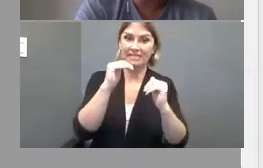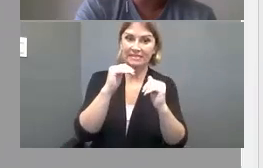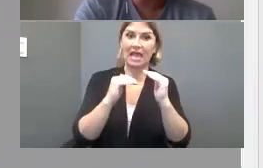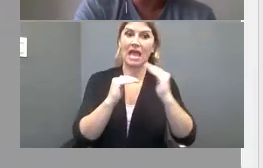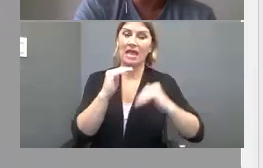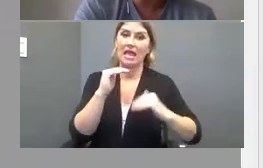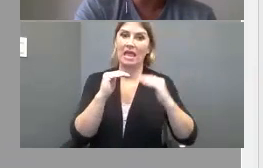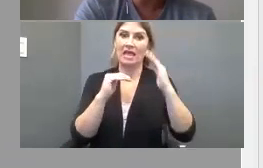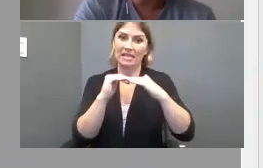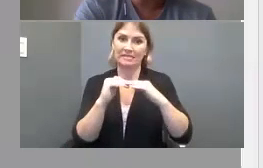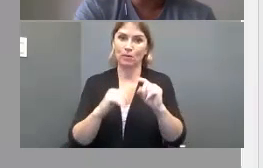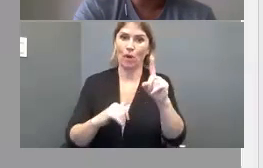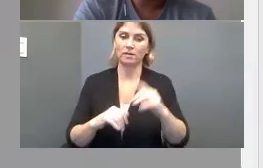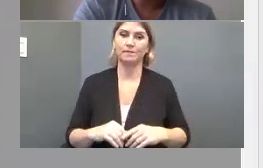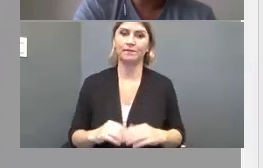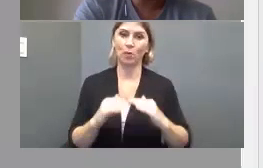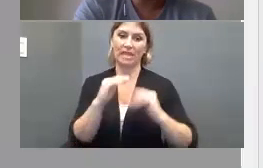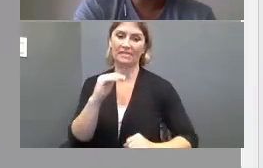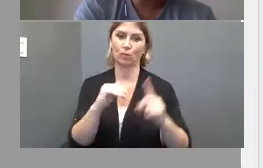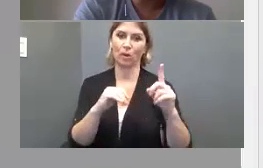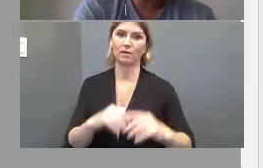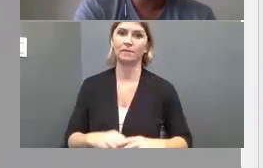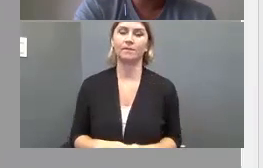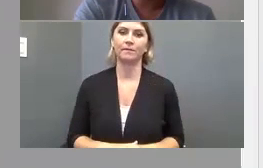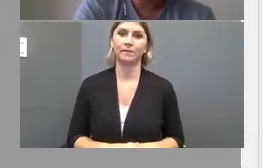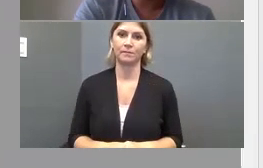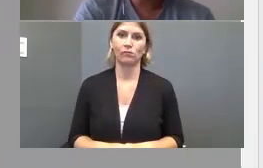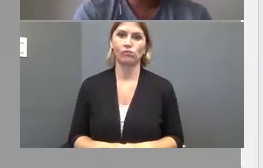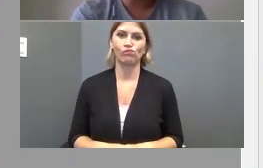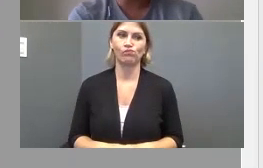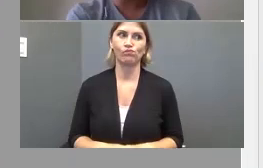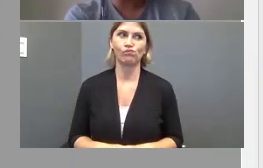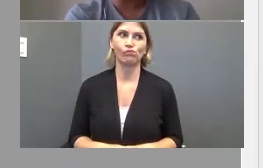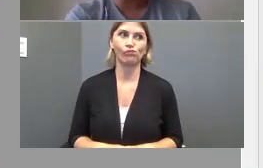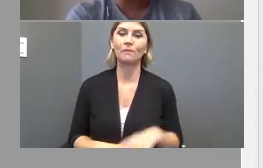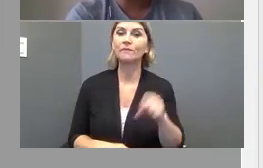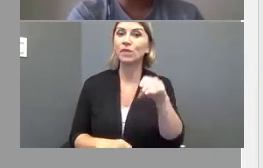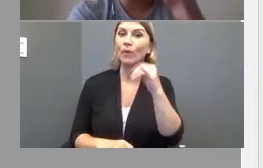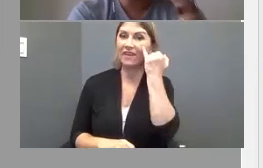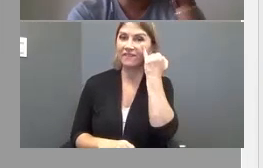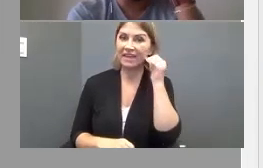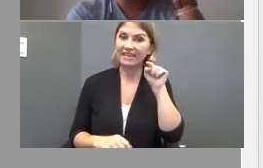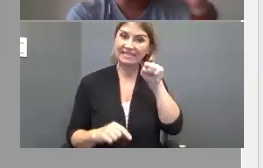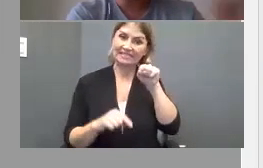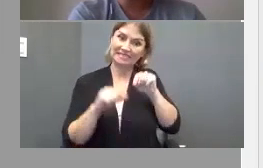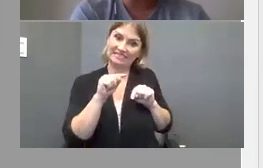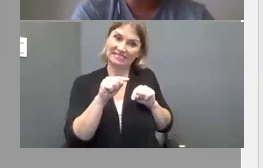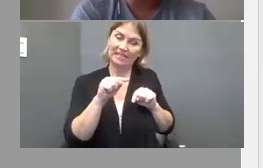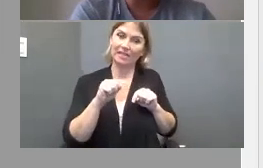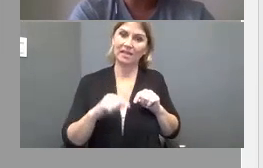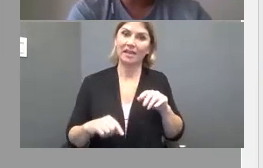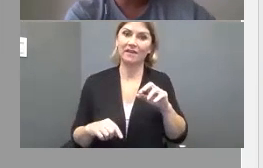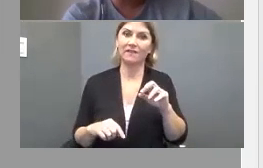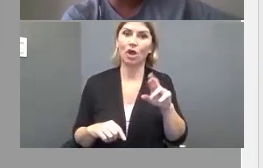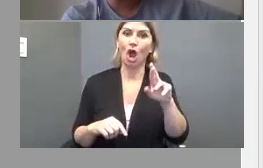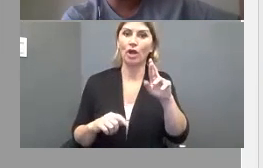summation of your, okay, so let's bring about the geometric series. So if in this scenario, if R is greater than